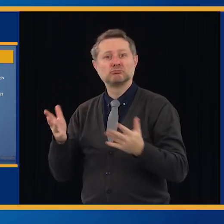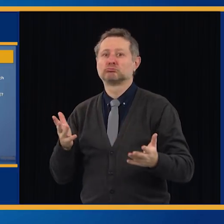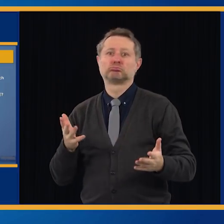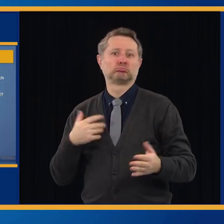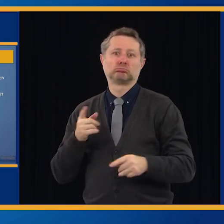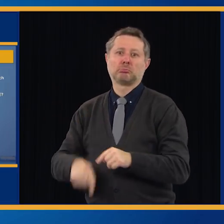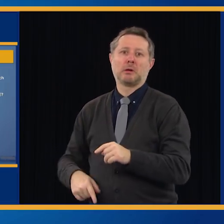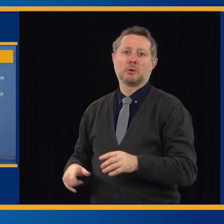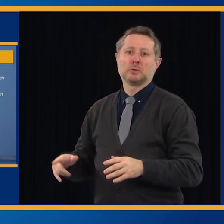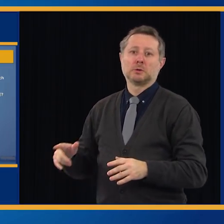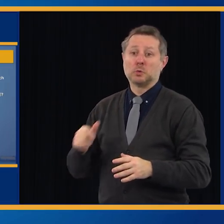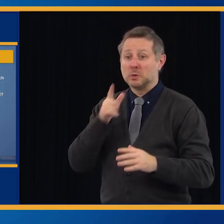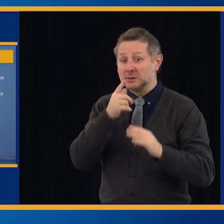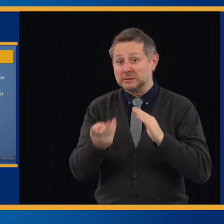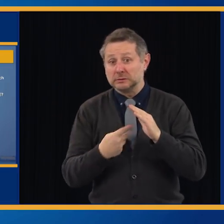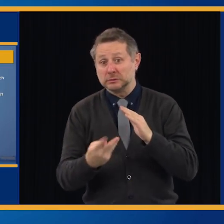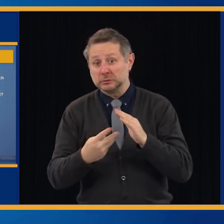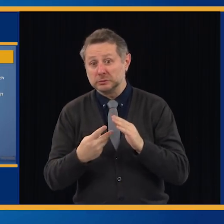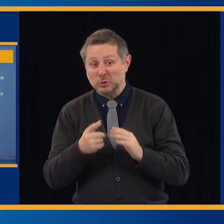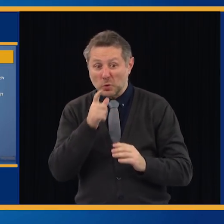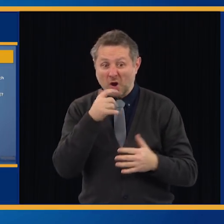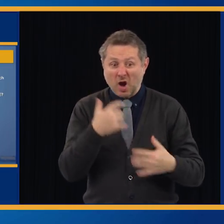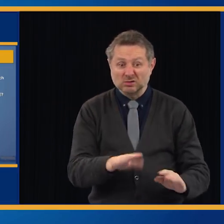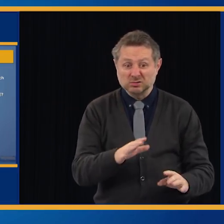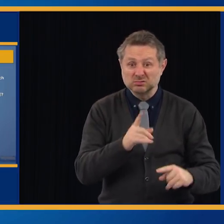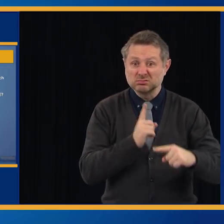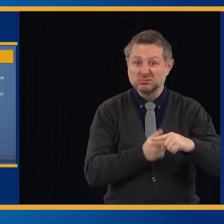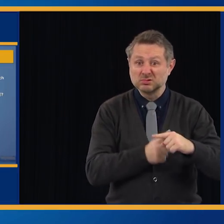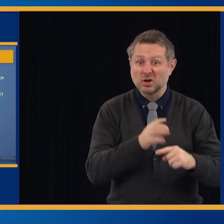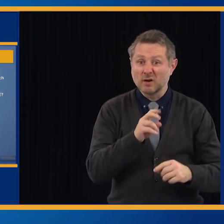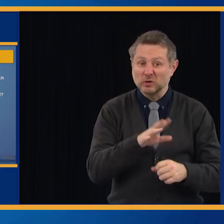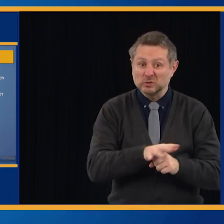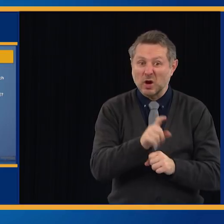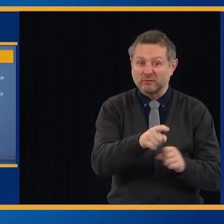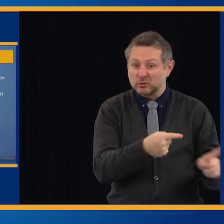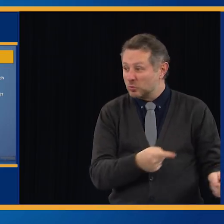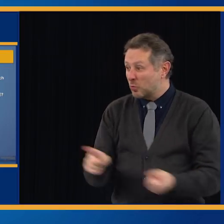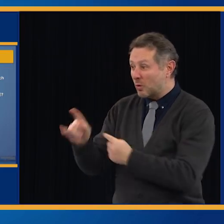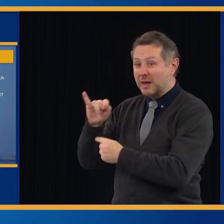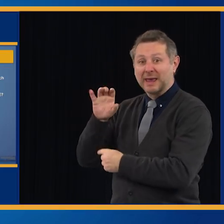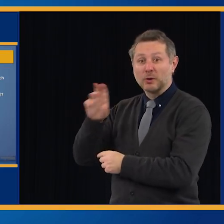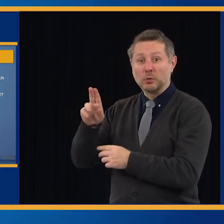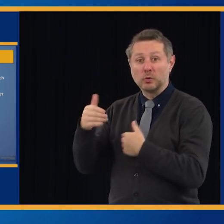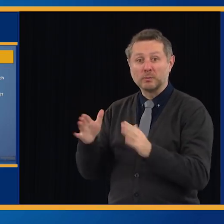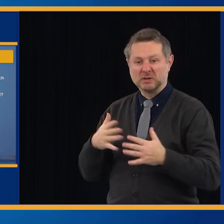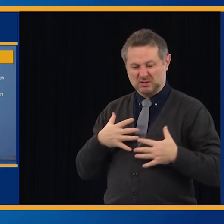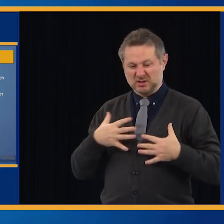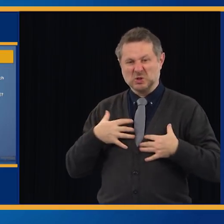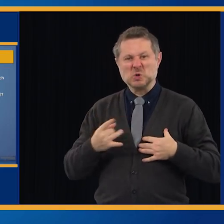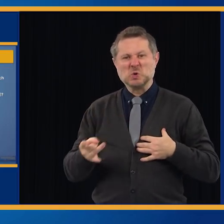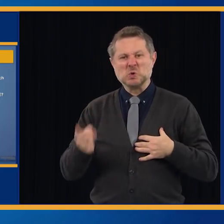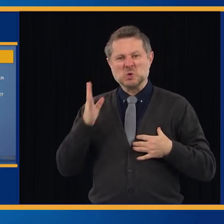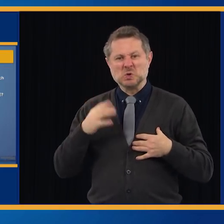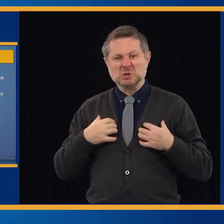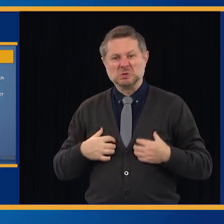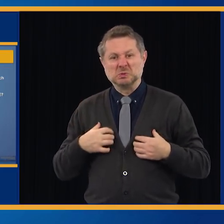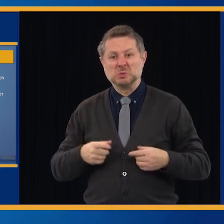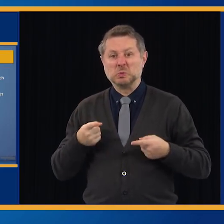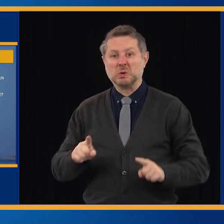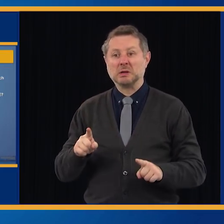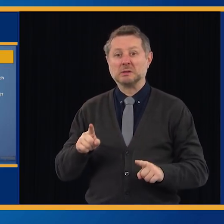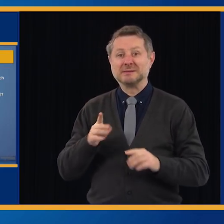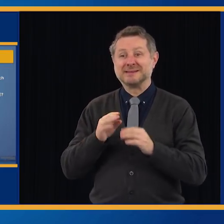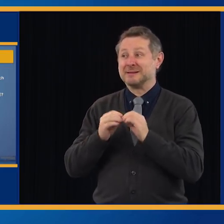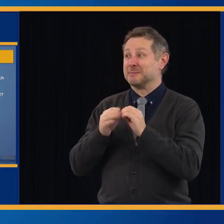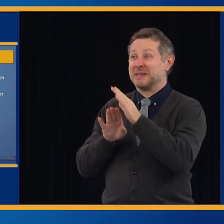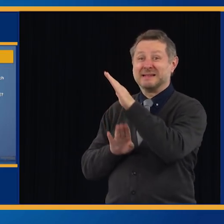illness. As a matter of fact, almost at the heat of this, almost every bed in a hospital turned